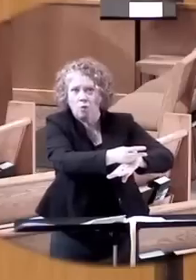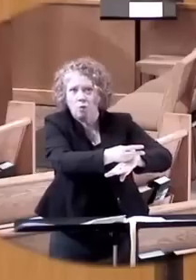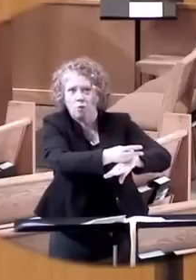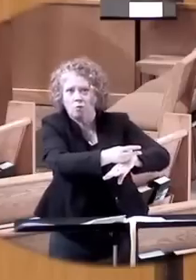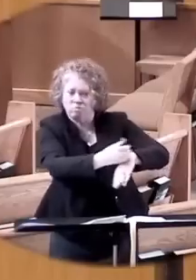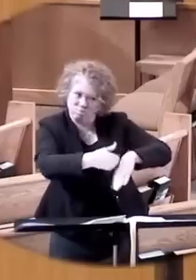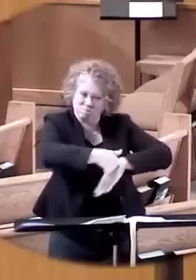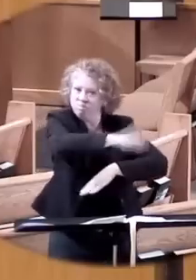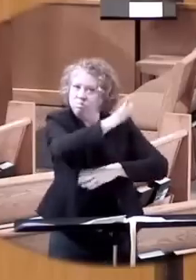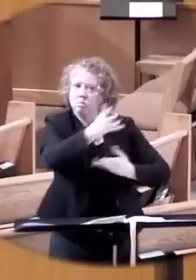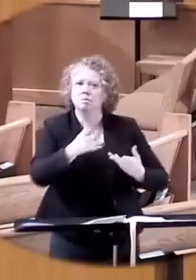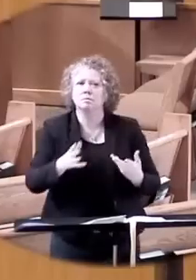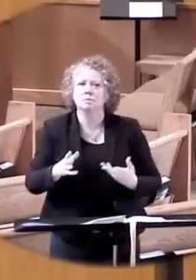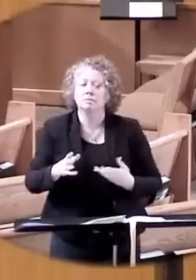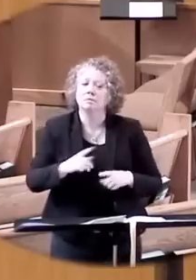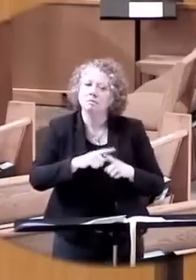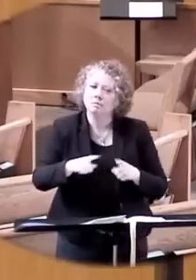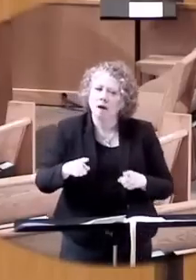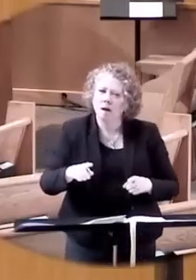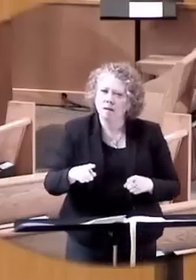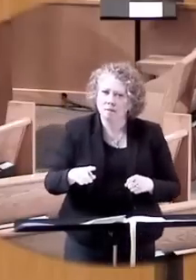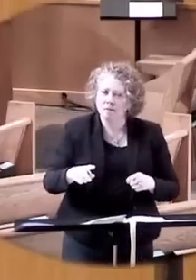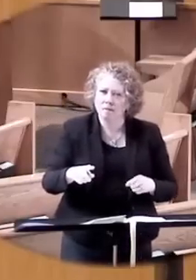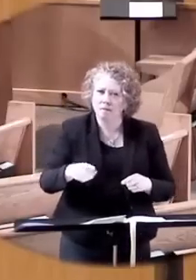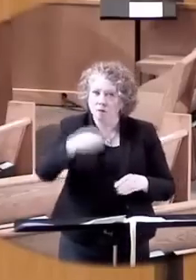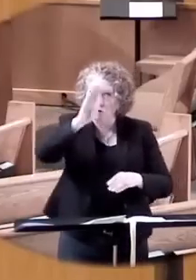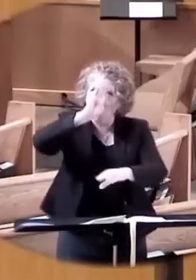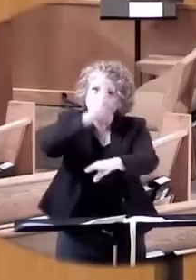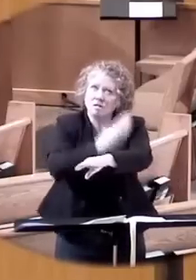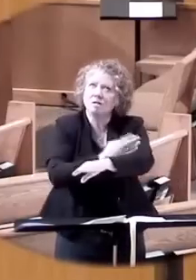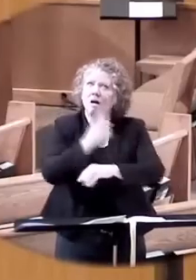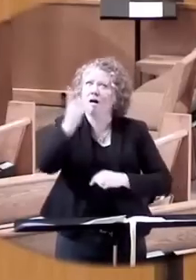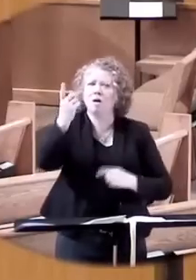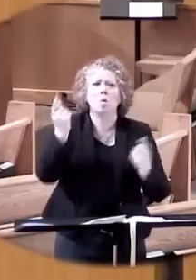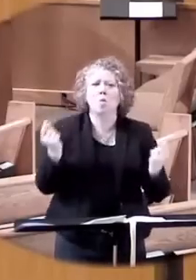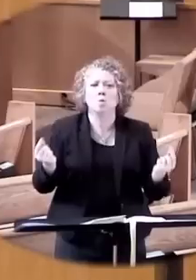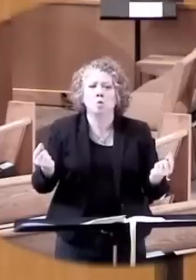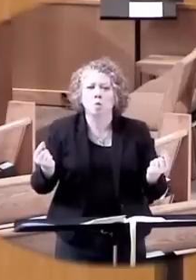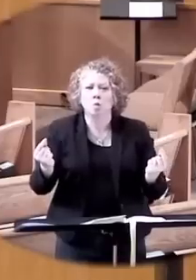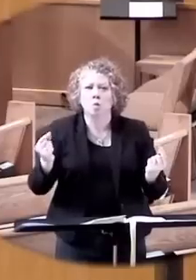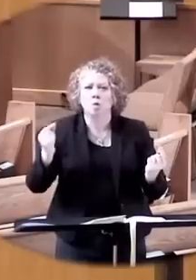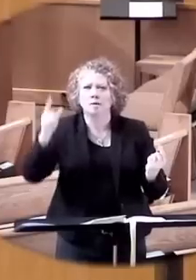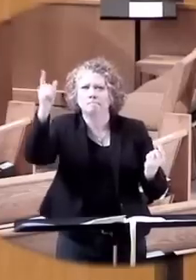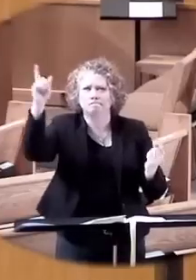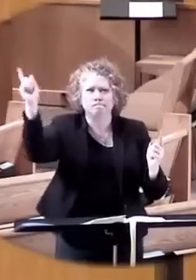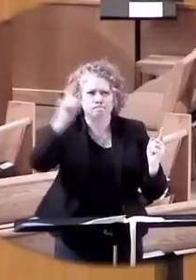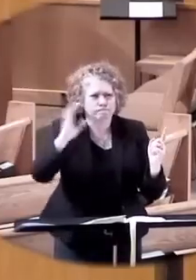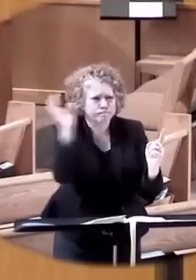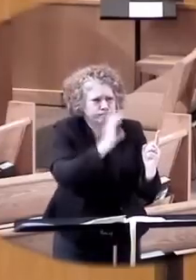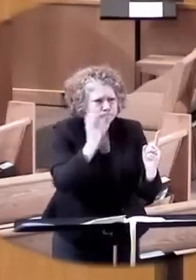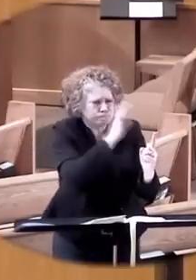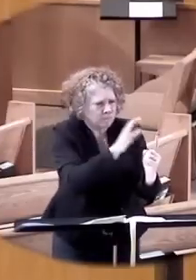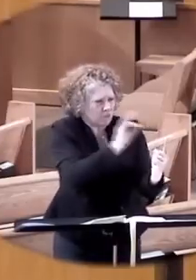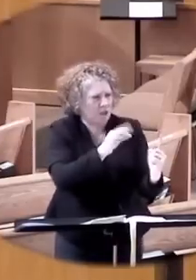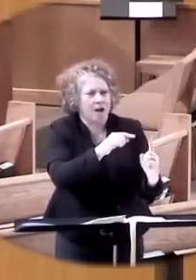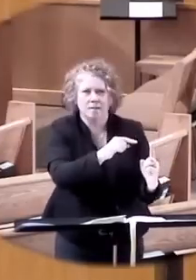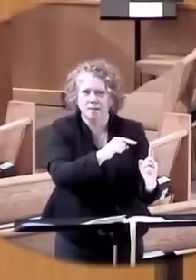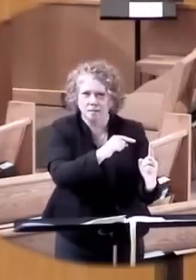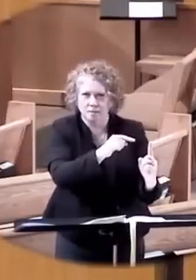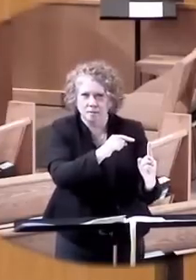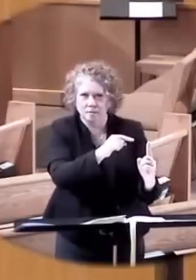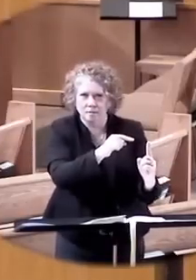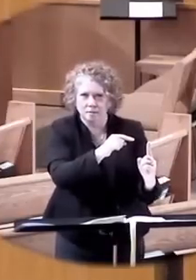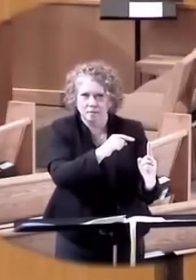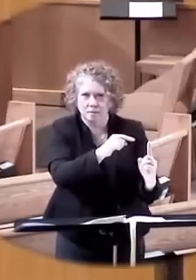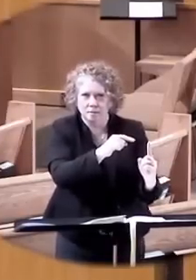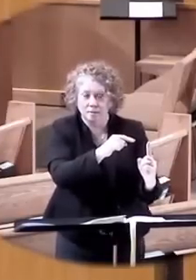what did the Son of Man do? He went and found him. That